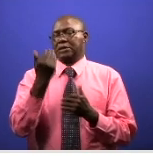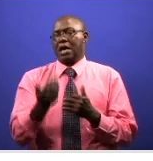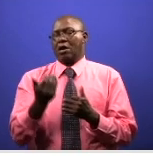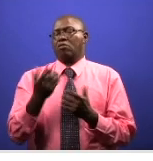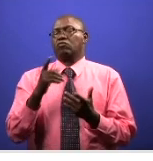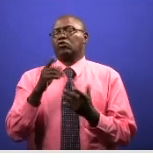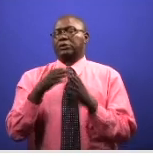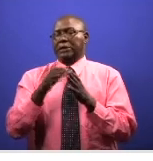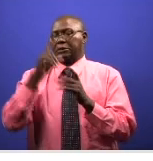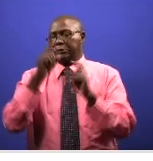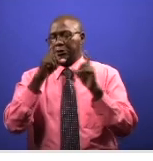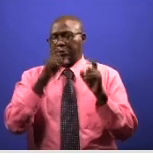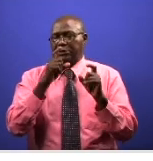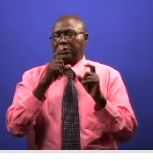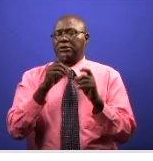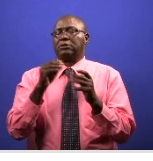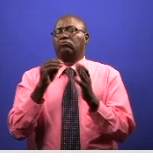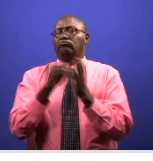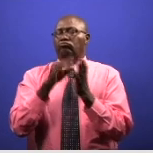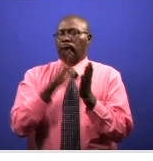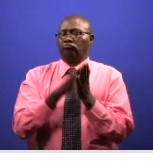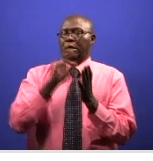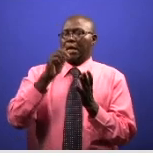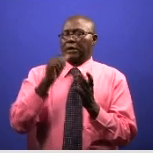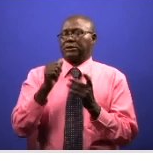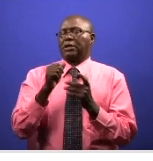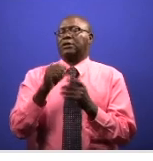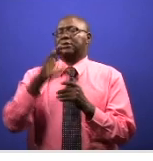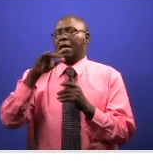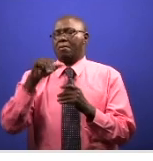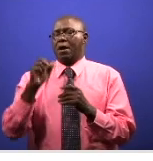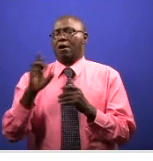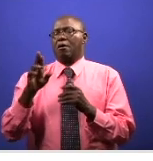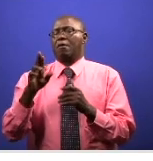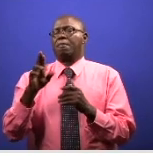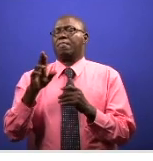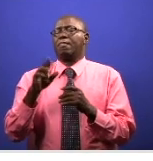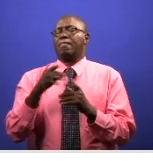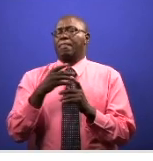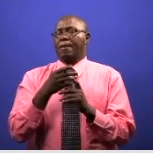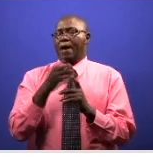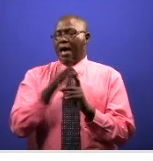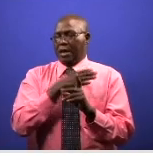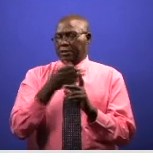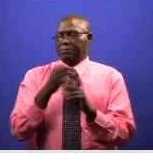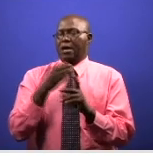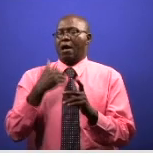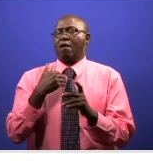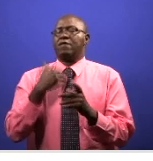pornography, publication of data, cyber harassment has been criminalized, and that means that offenses can